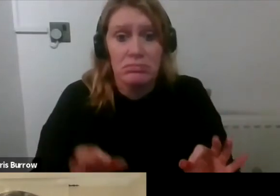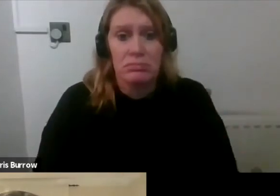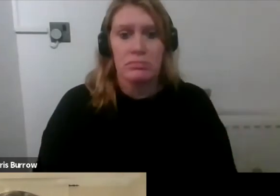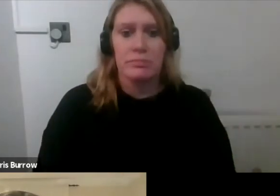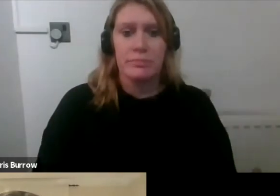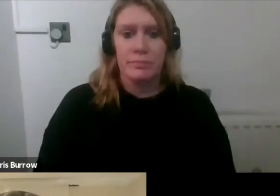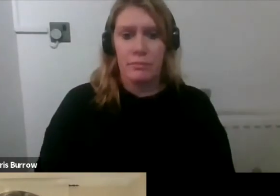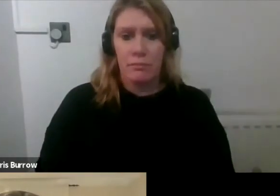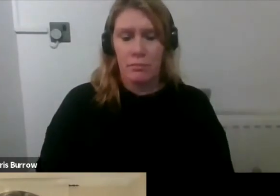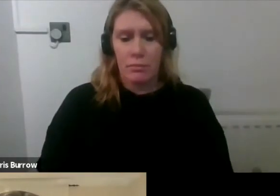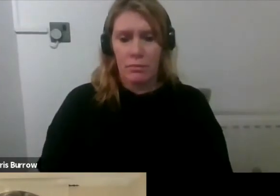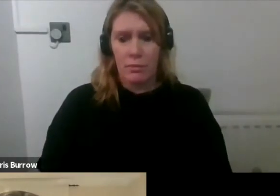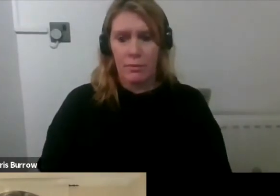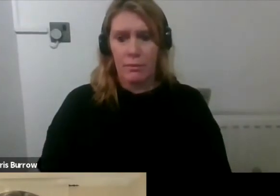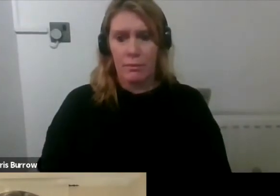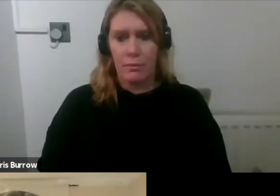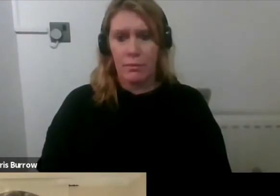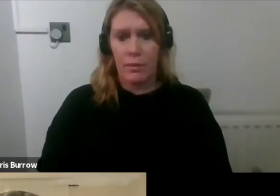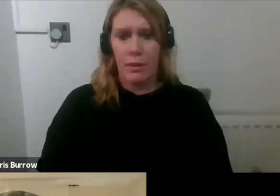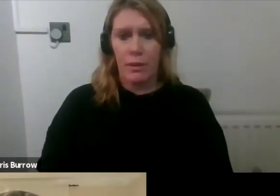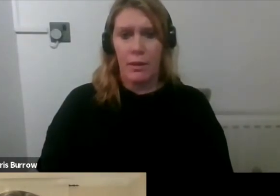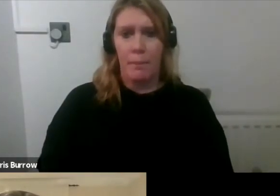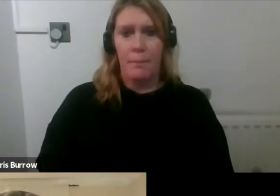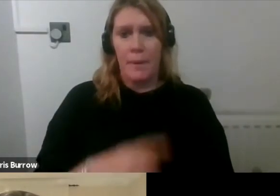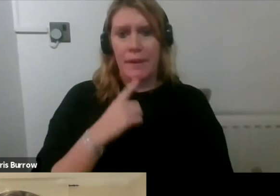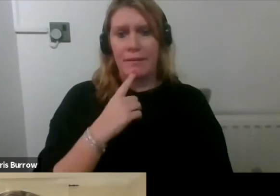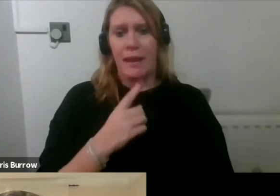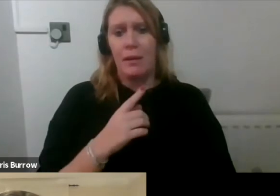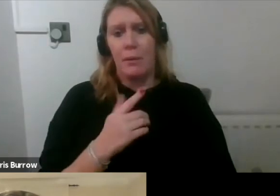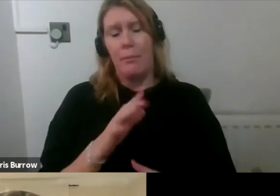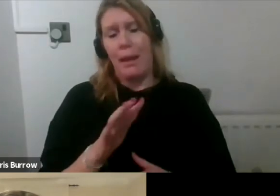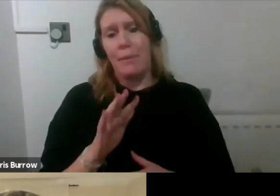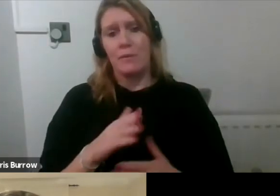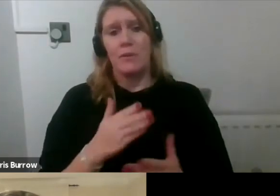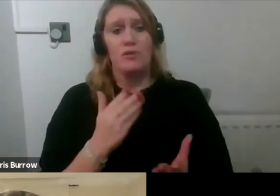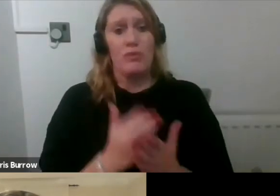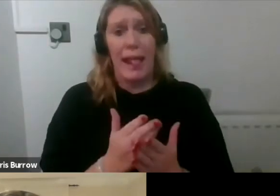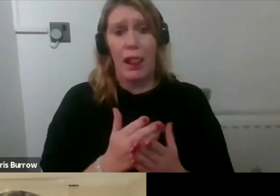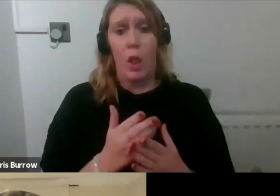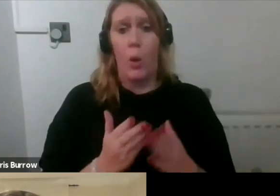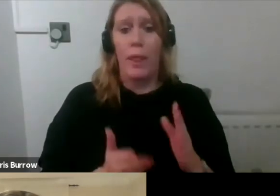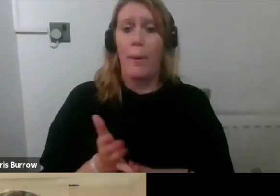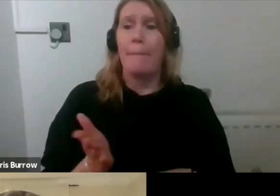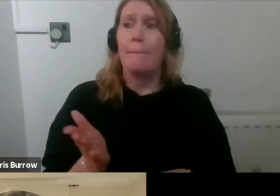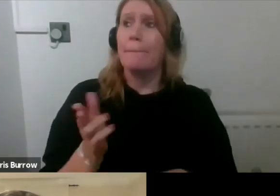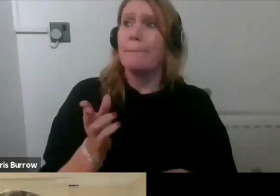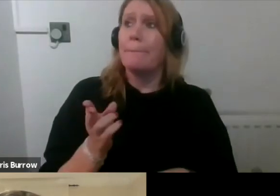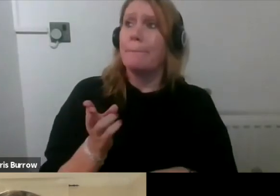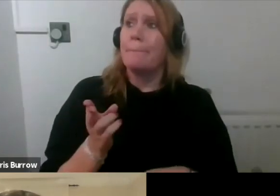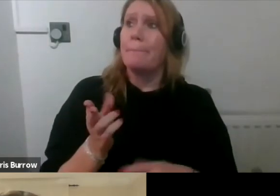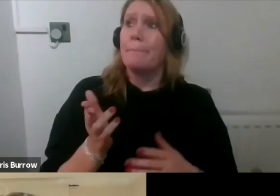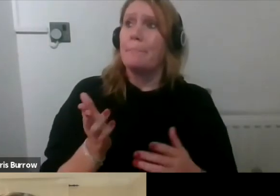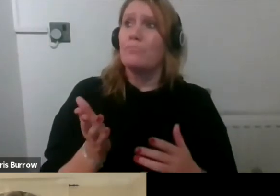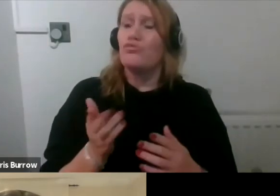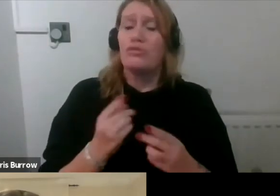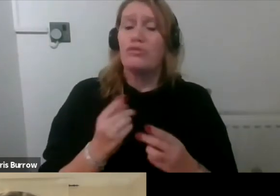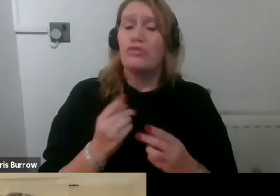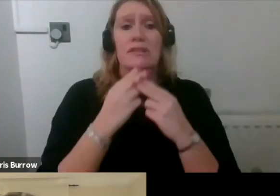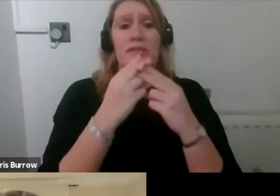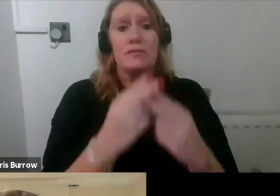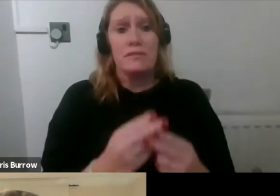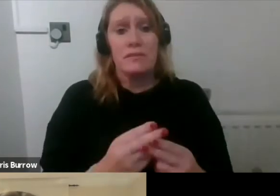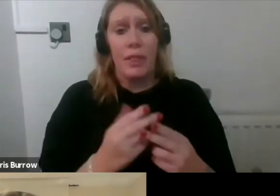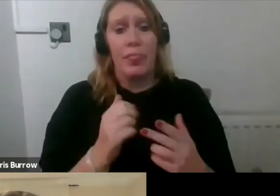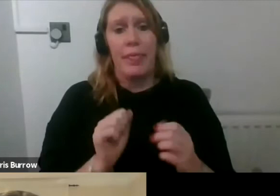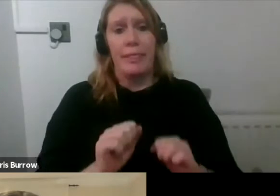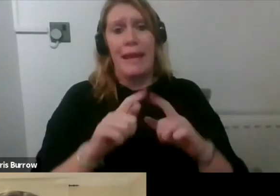didn't survive, or they went back into institutions. They haven't been able to bear witness in the way that other communities have done. And